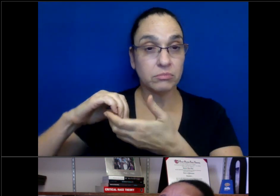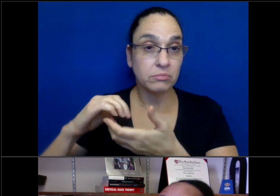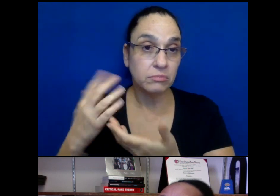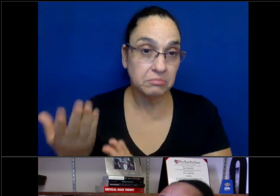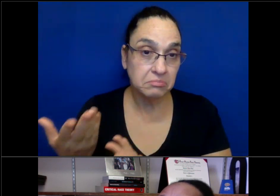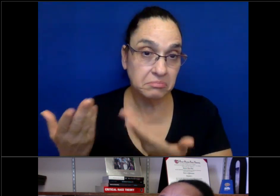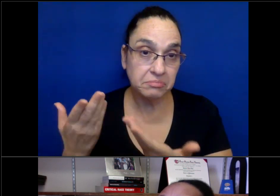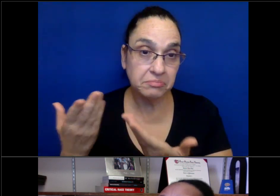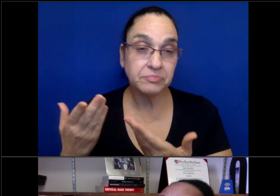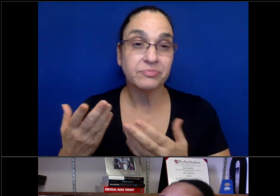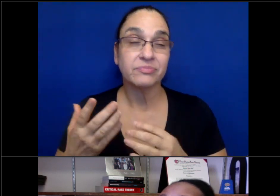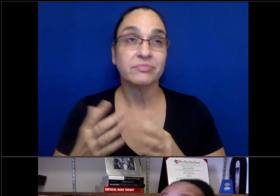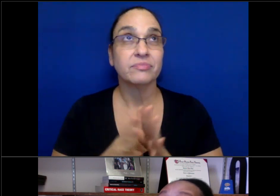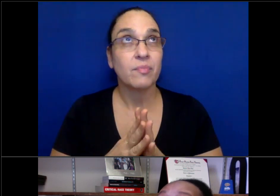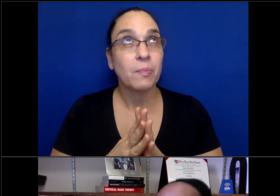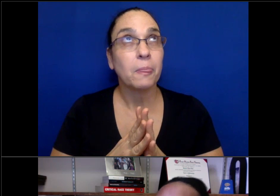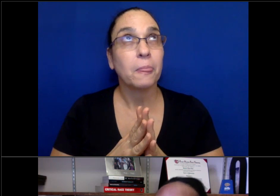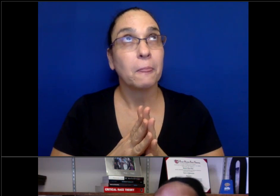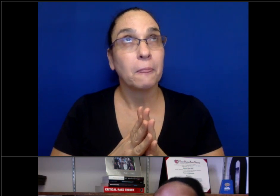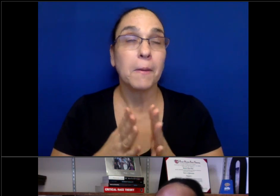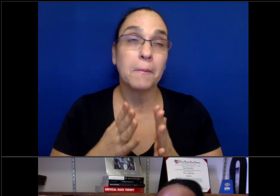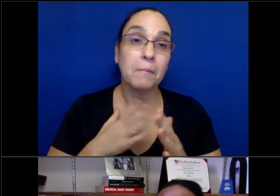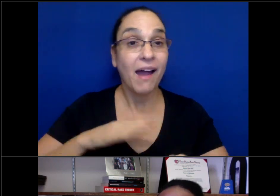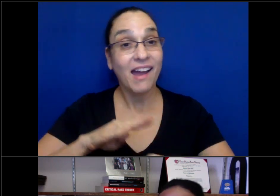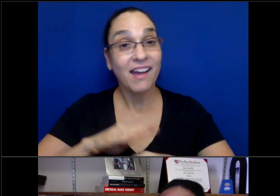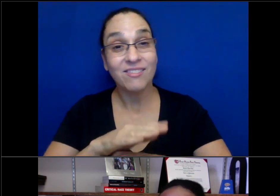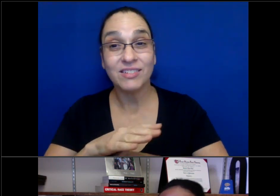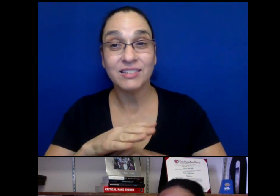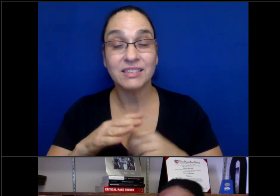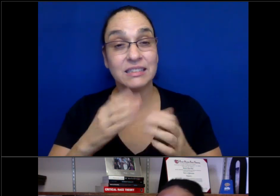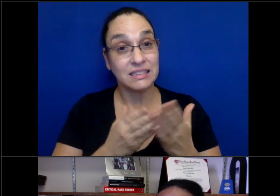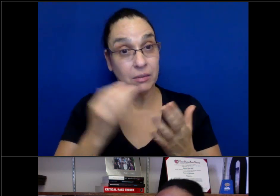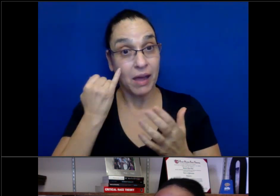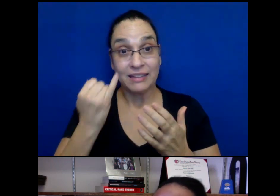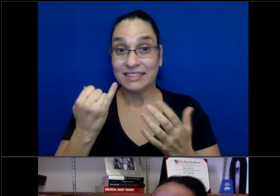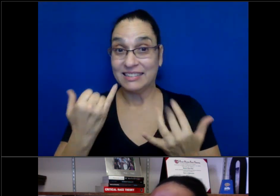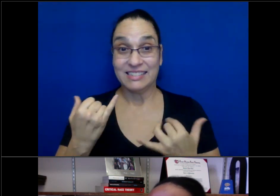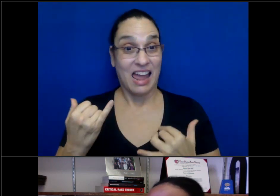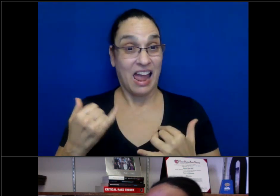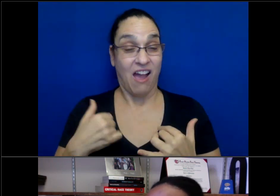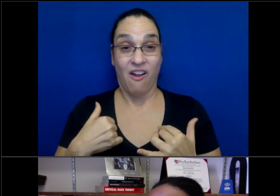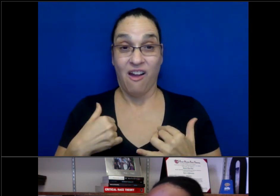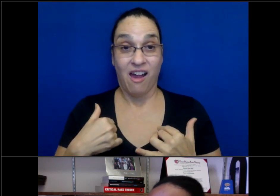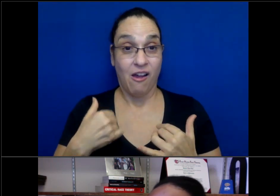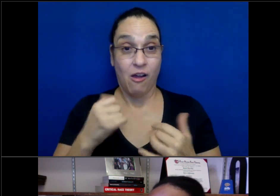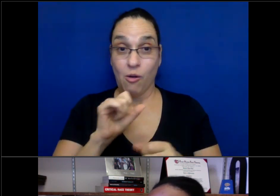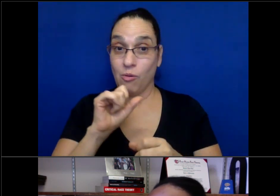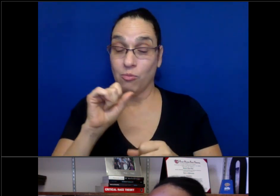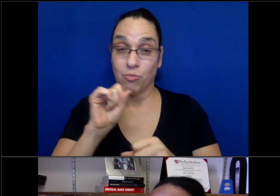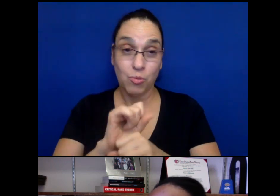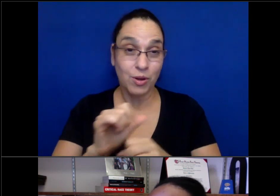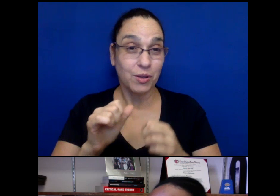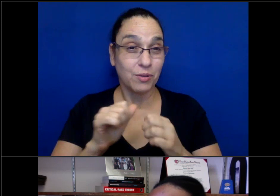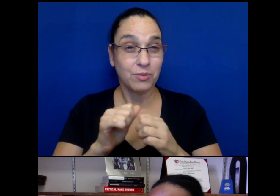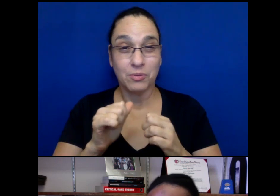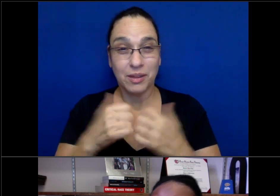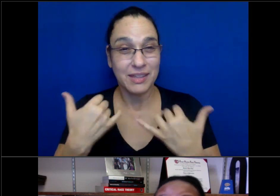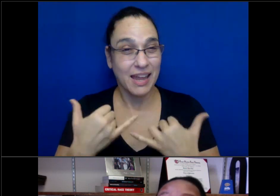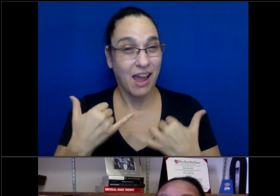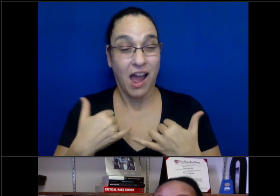would say that, so some of my ideas that I'm working on now, I've been working on for a while, but